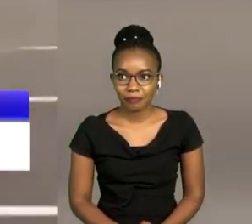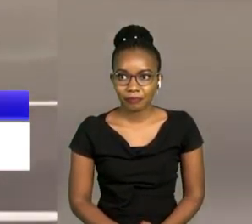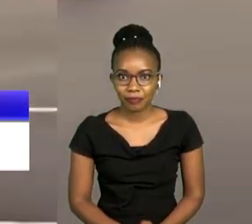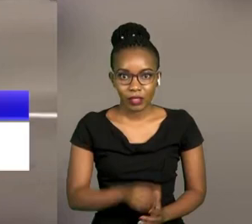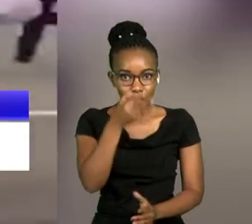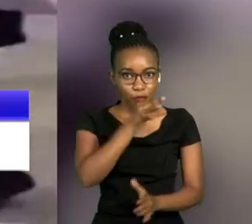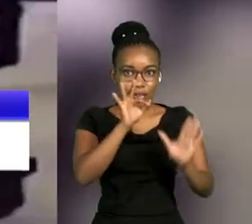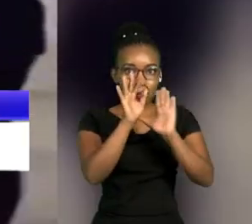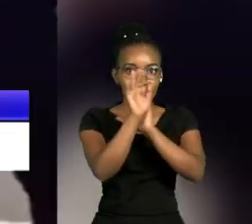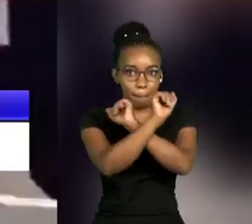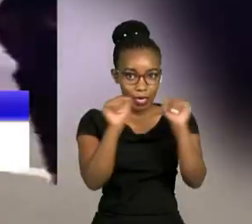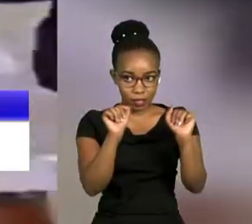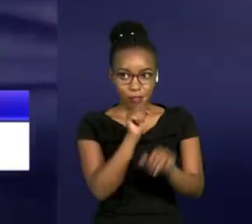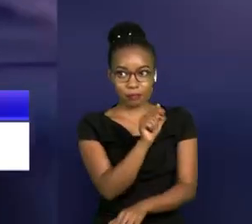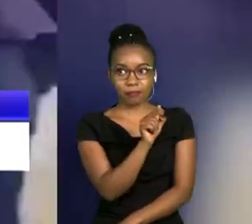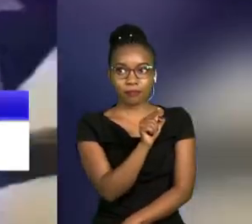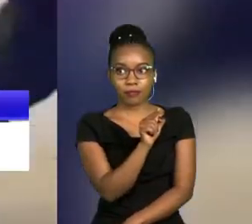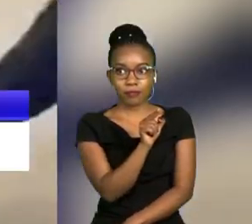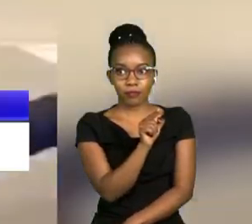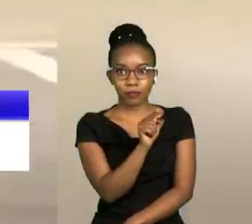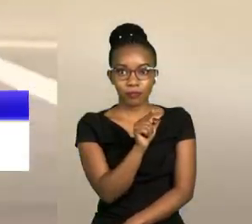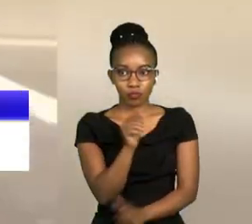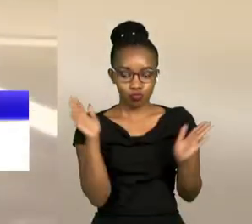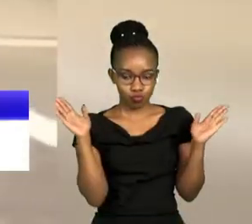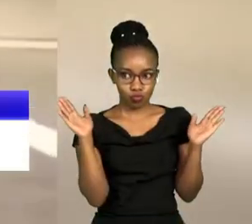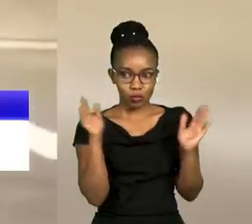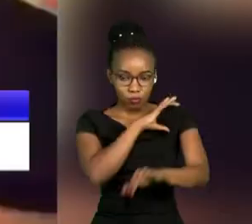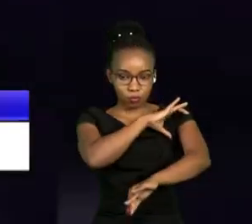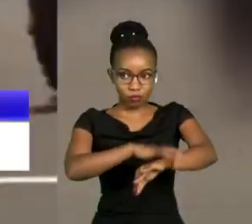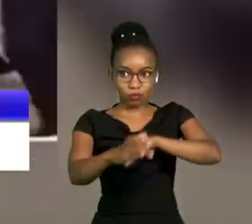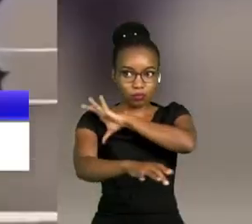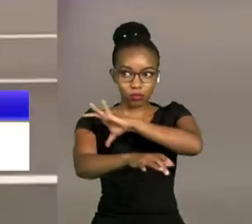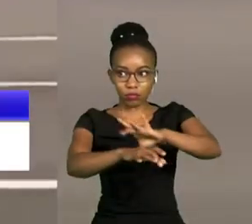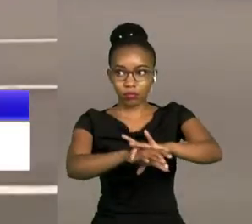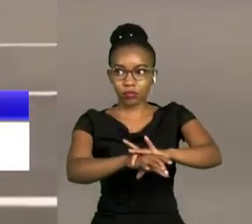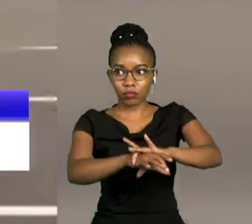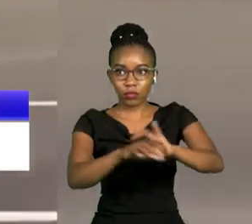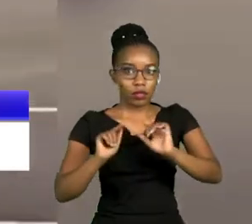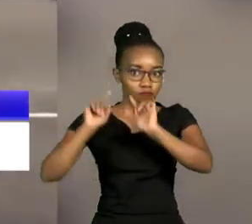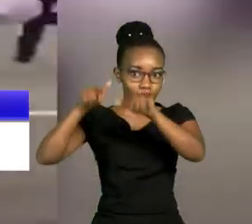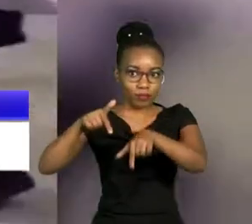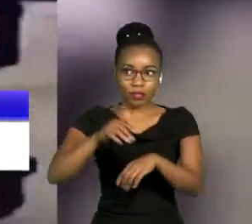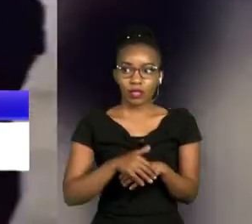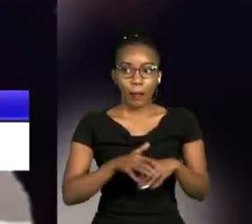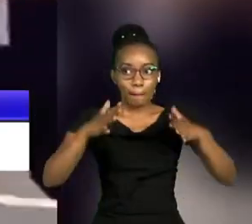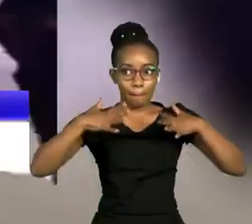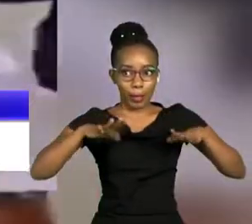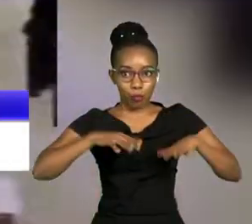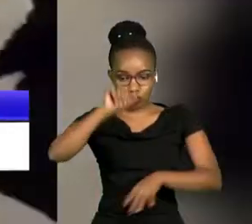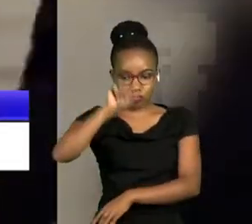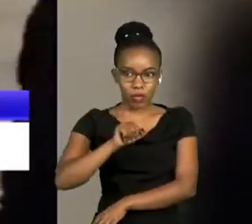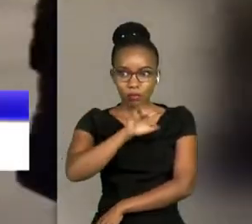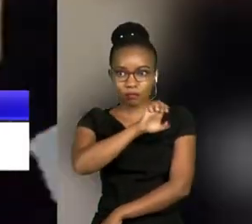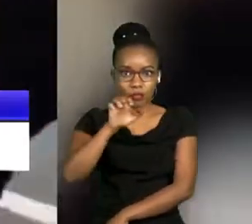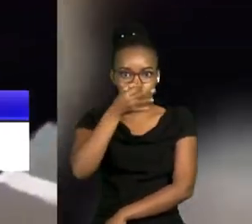French President Emmanuel Macron, dressed in shirt sleeves, is seen approaching a crowd in Drôme region in